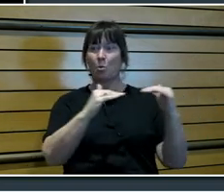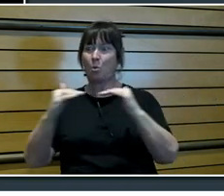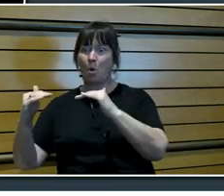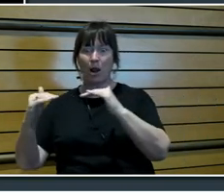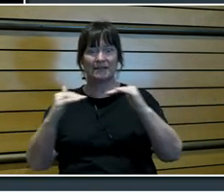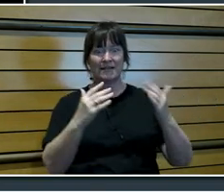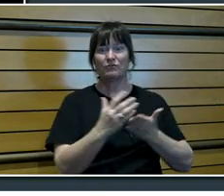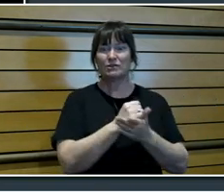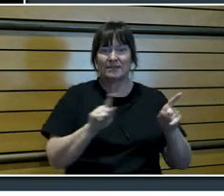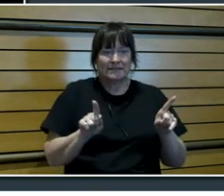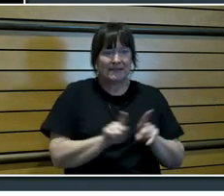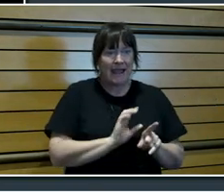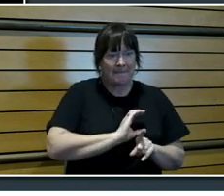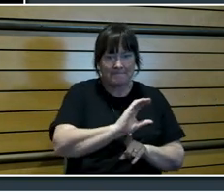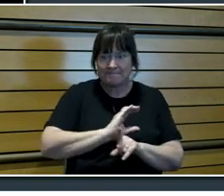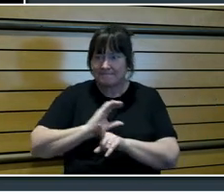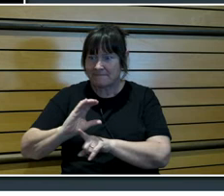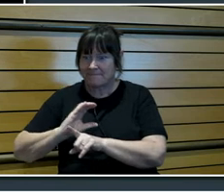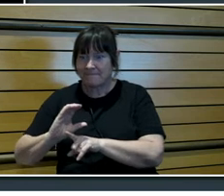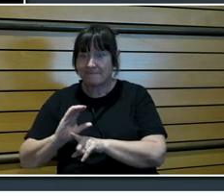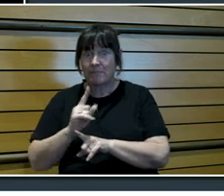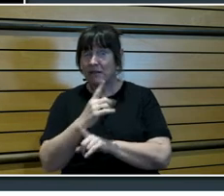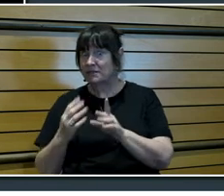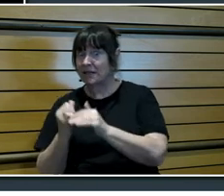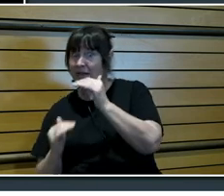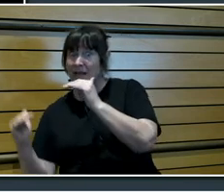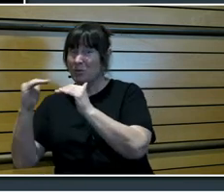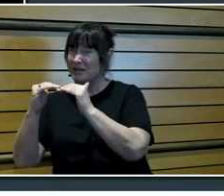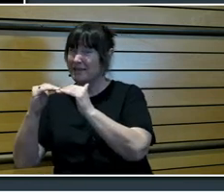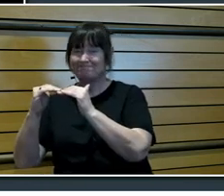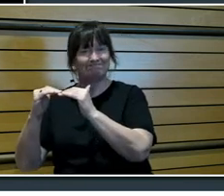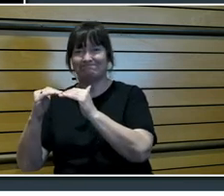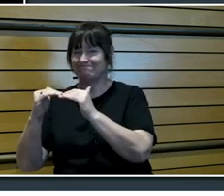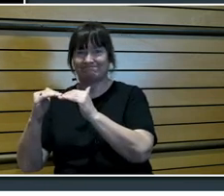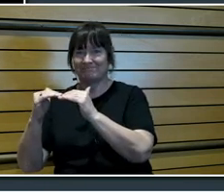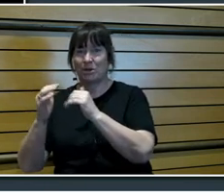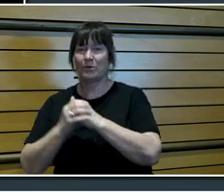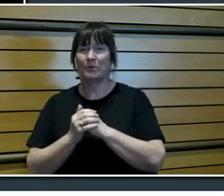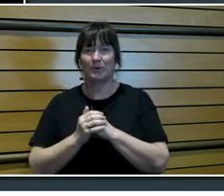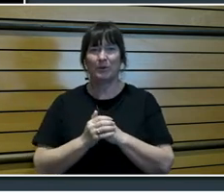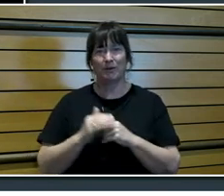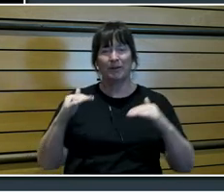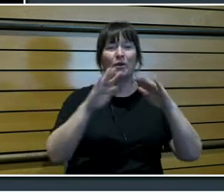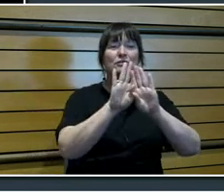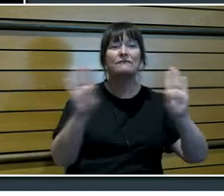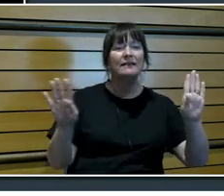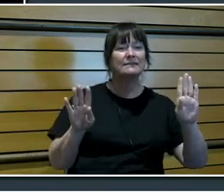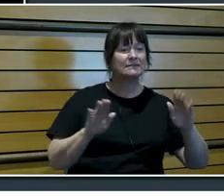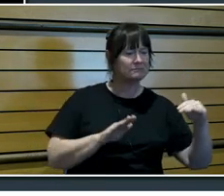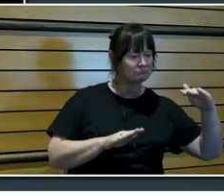of resources, but it does not lead to equity of outcome. The small child still can't see.